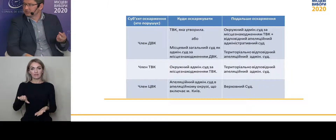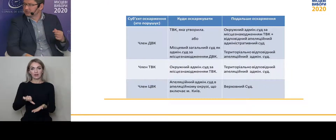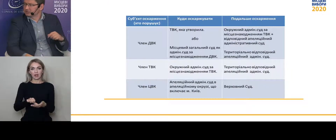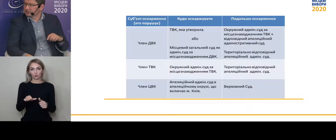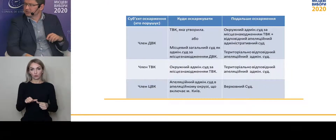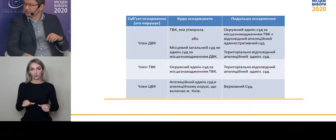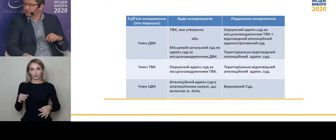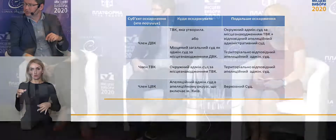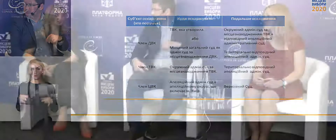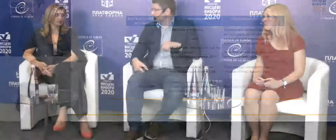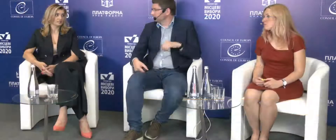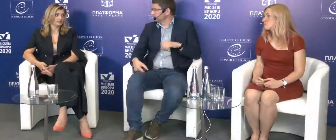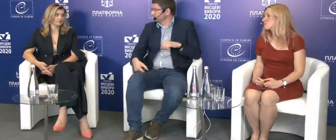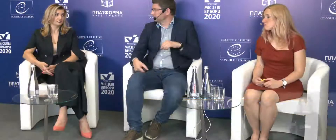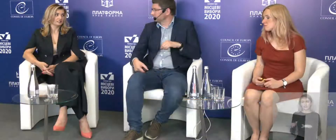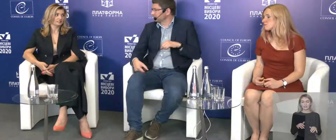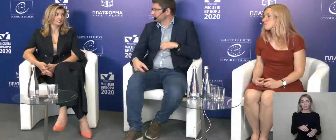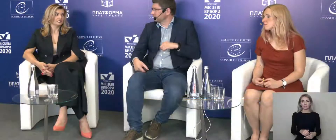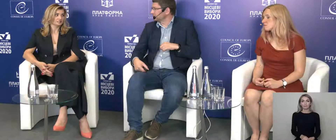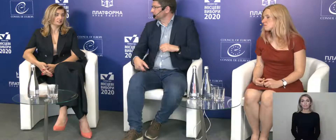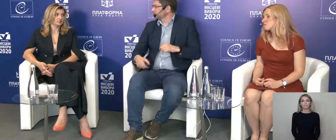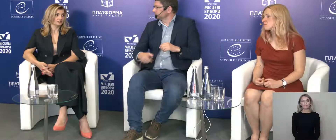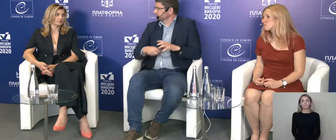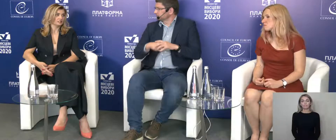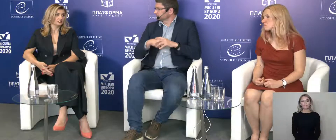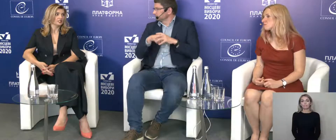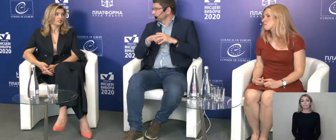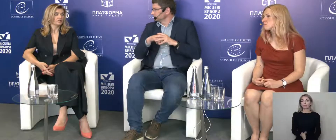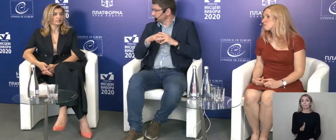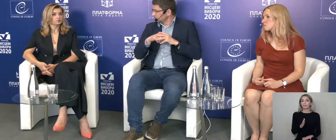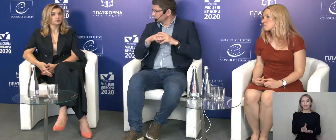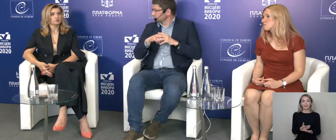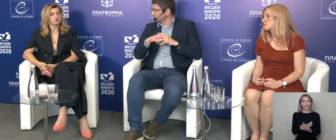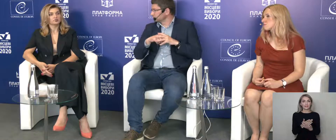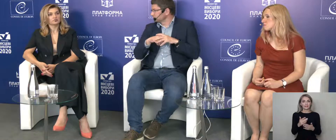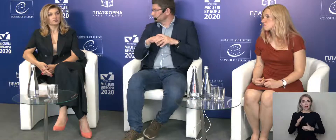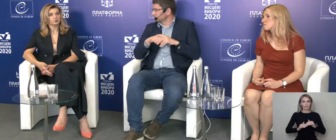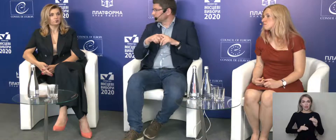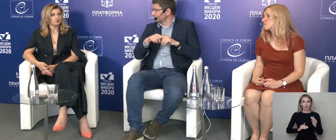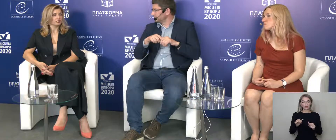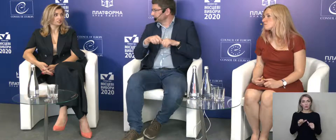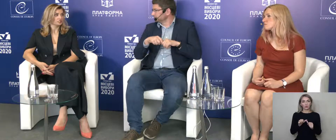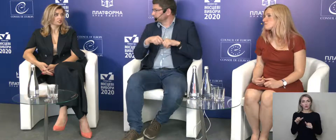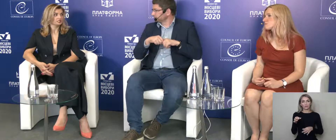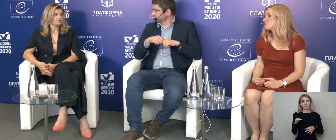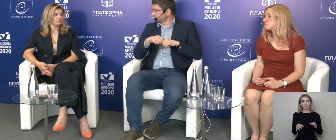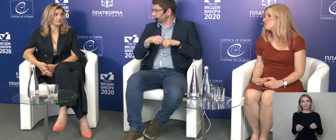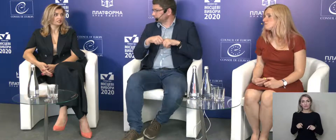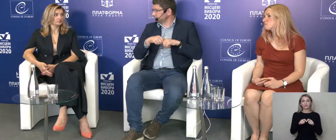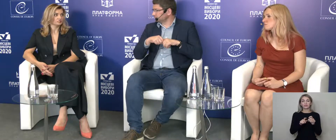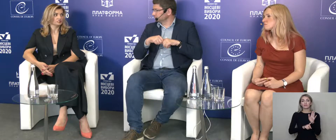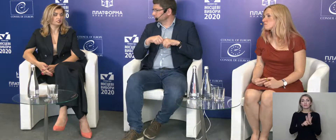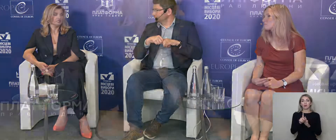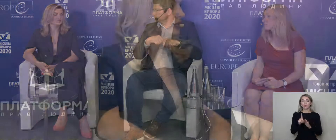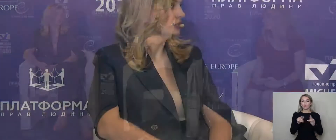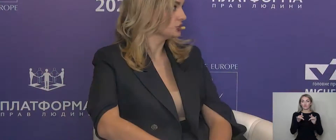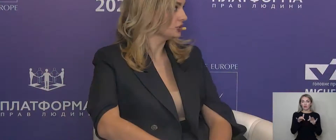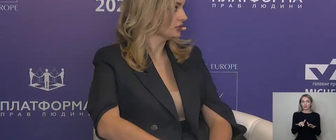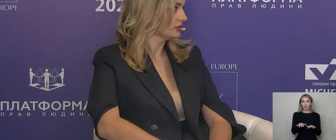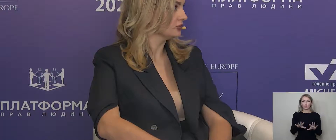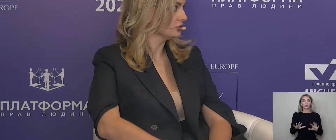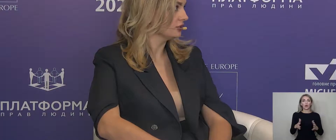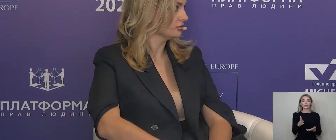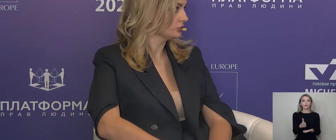the head. Can it represent the Commission? There is a different practice. Sometimes courts open